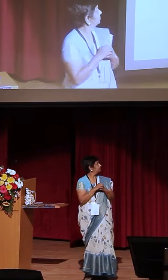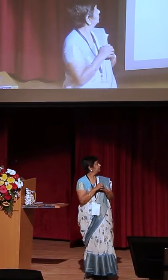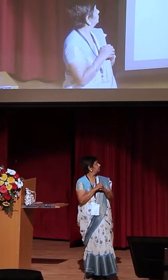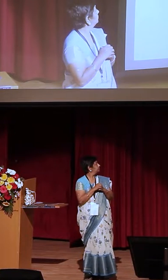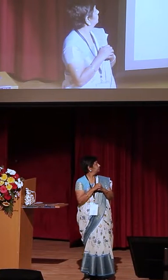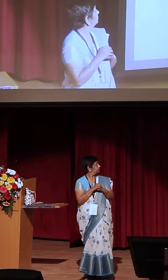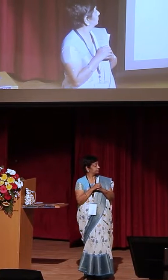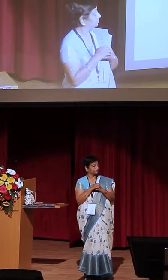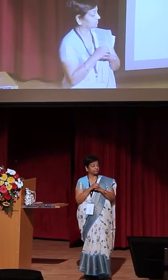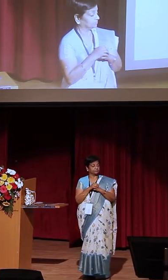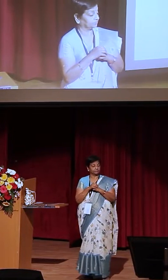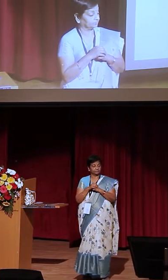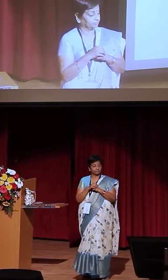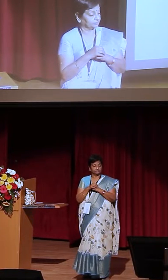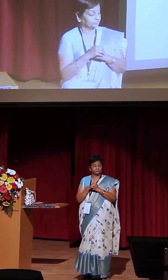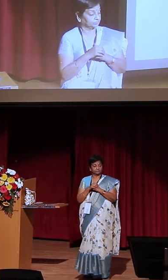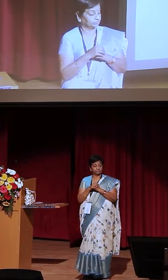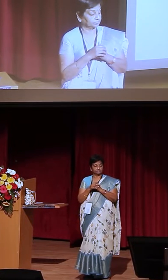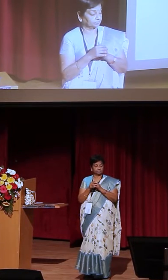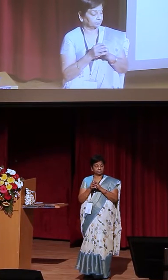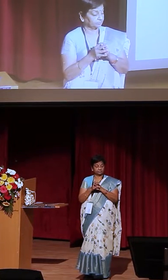swell paper.